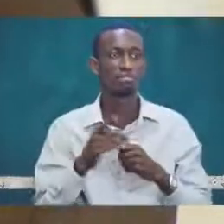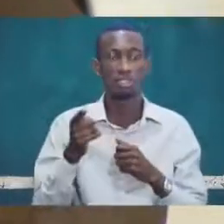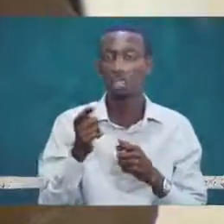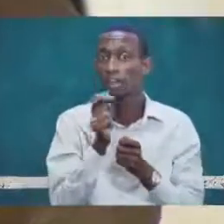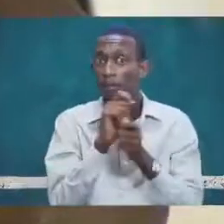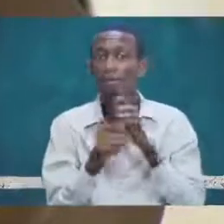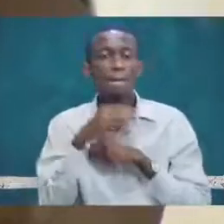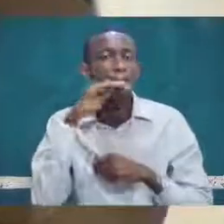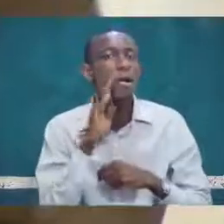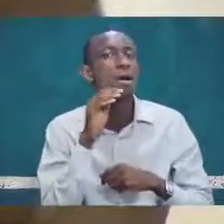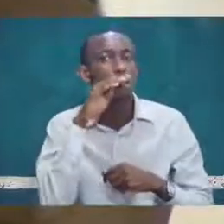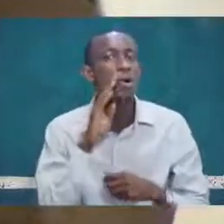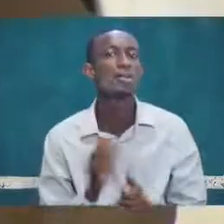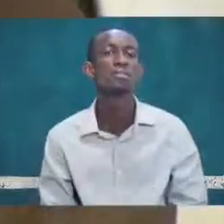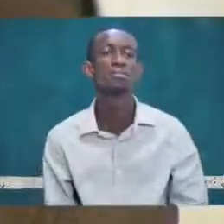brown.